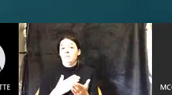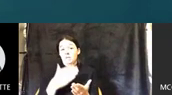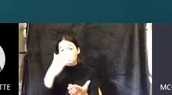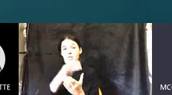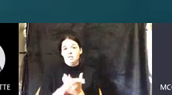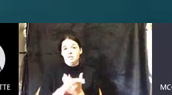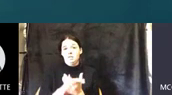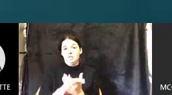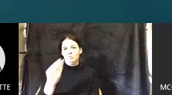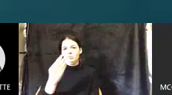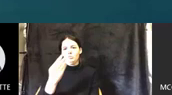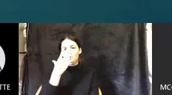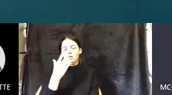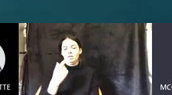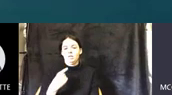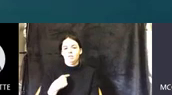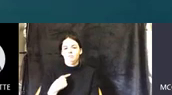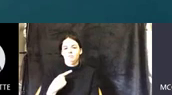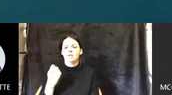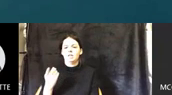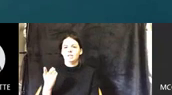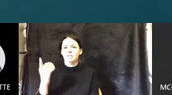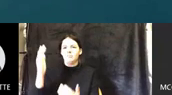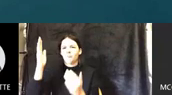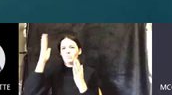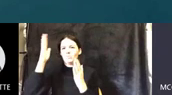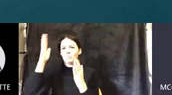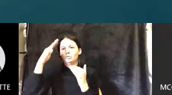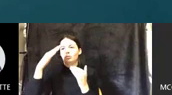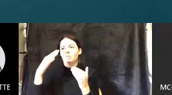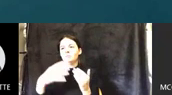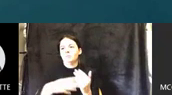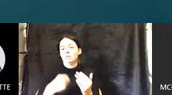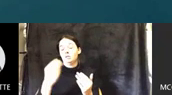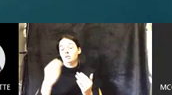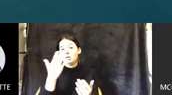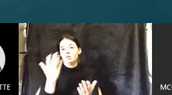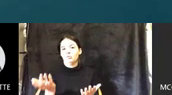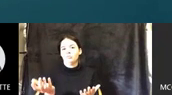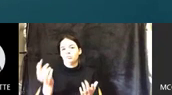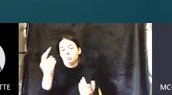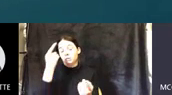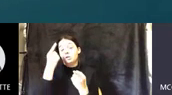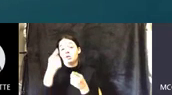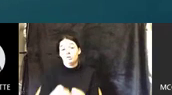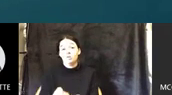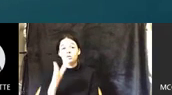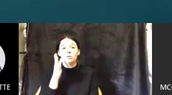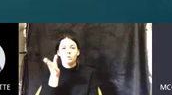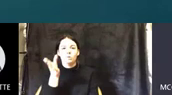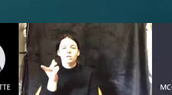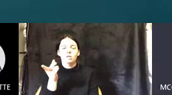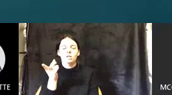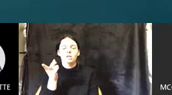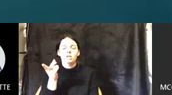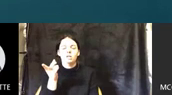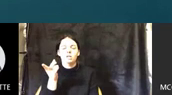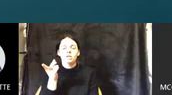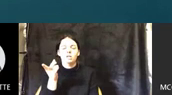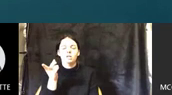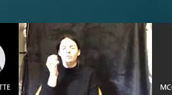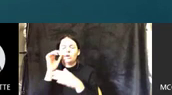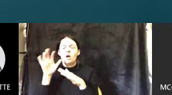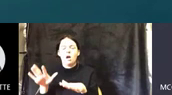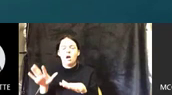them. Mm-hmm. And he was blown away by, with me, I just rolled